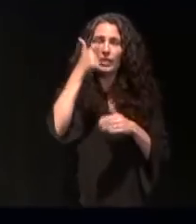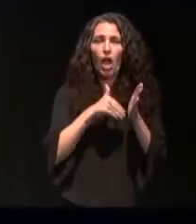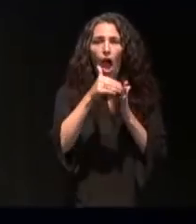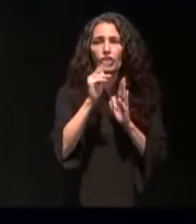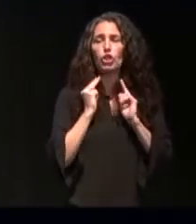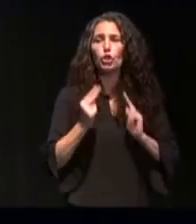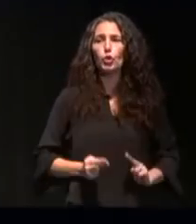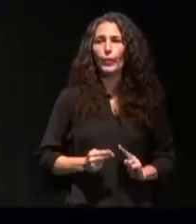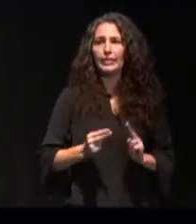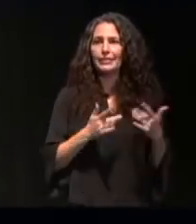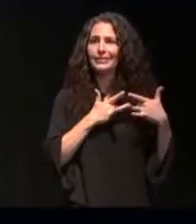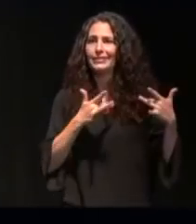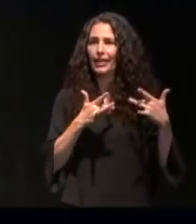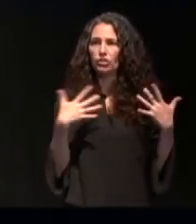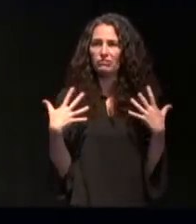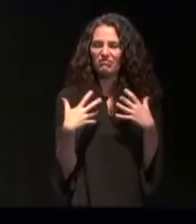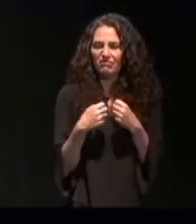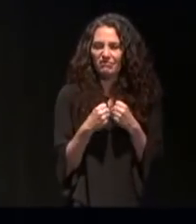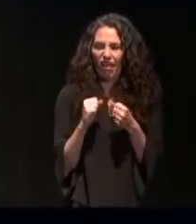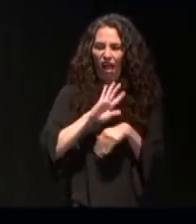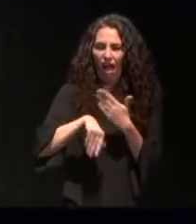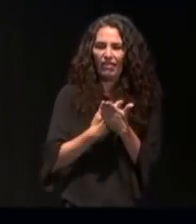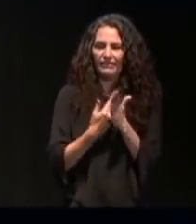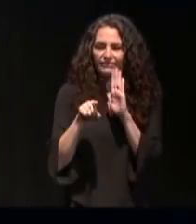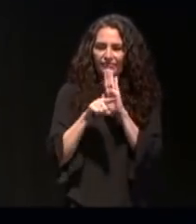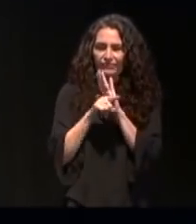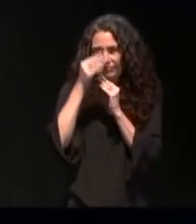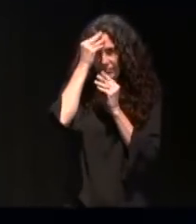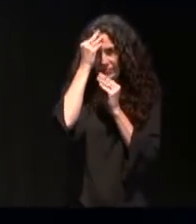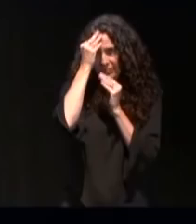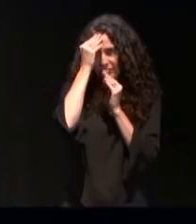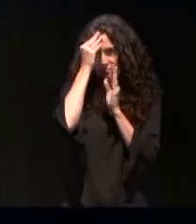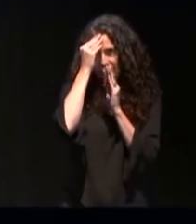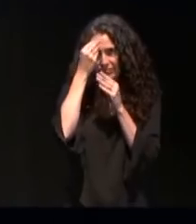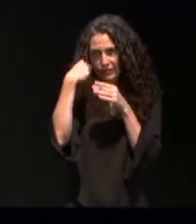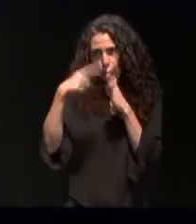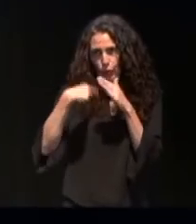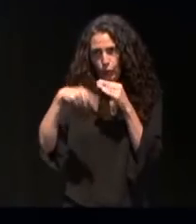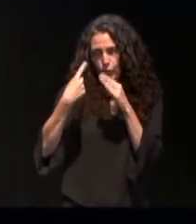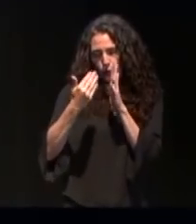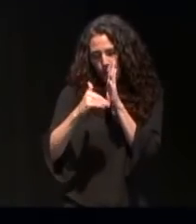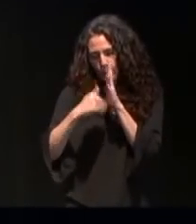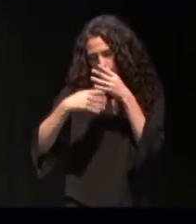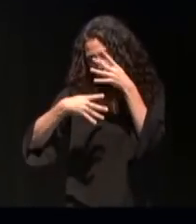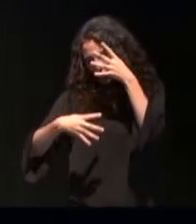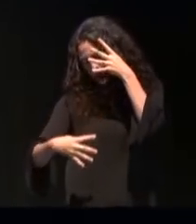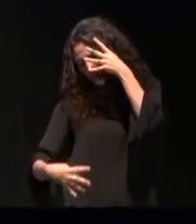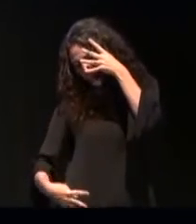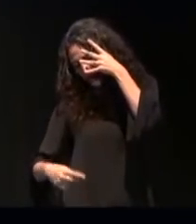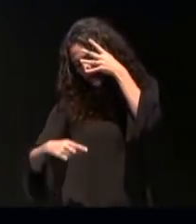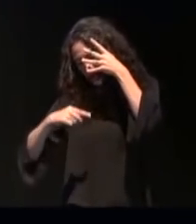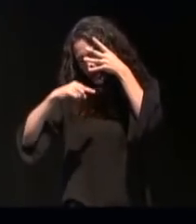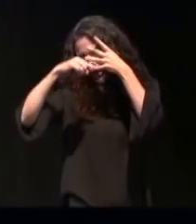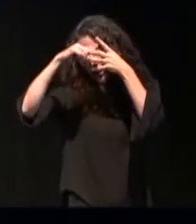have a tendency to dredge up the most negative things that have happened in their life and put it on a replay, on a loop. So every time